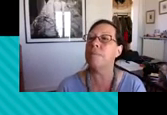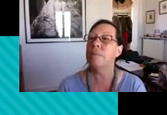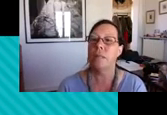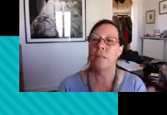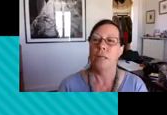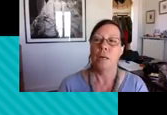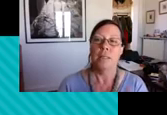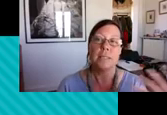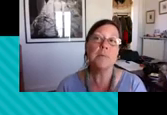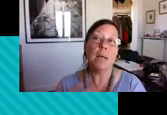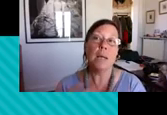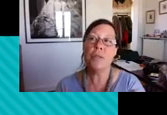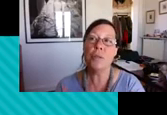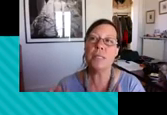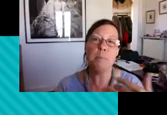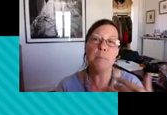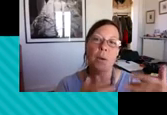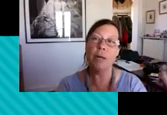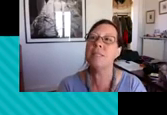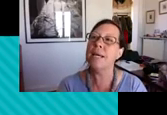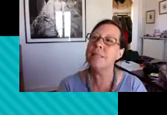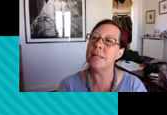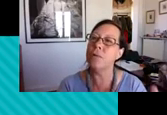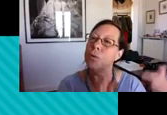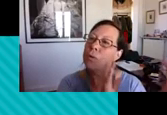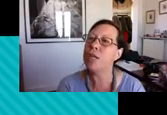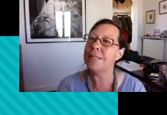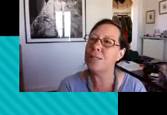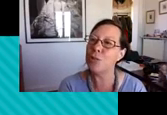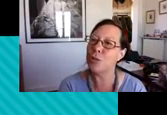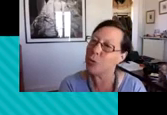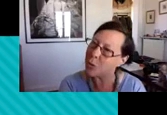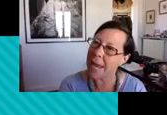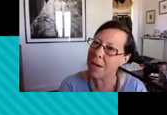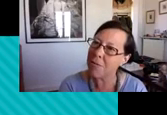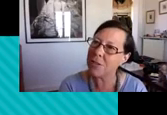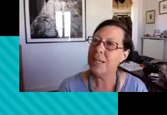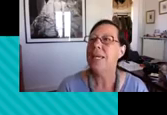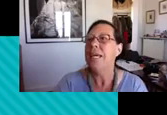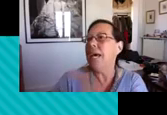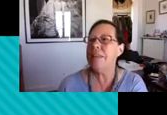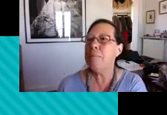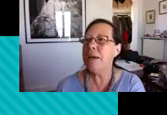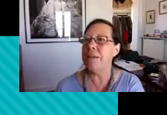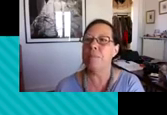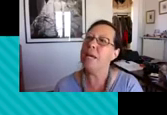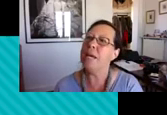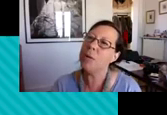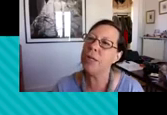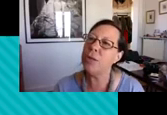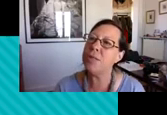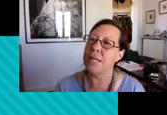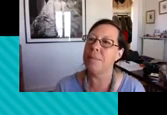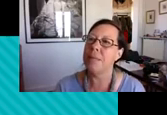CBSnews.com. Sometimes what they do is they buy websites that news organizations used to have, and they buy them and